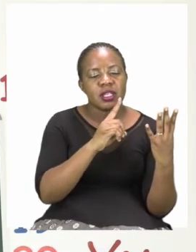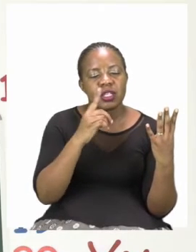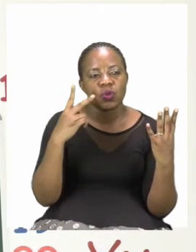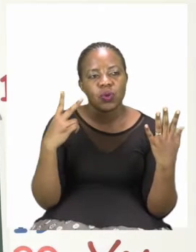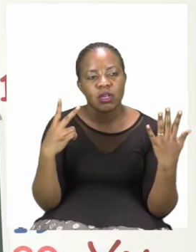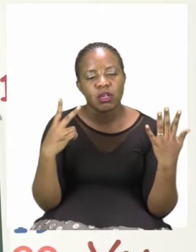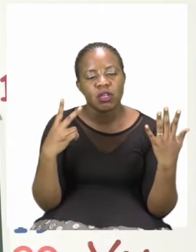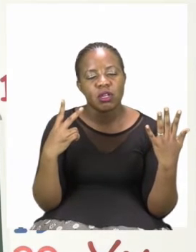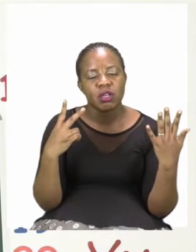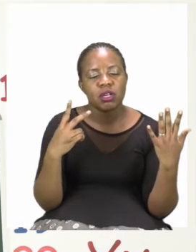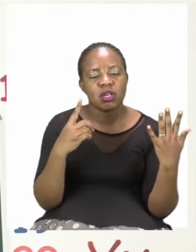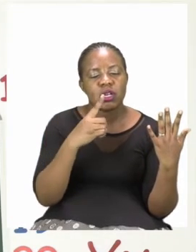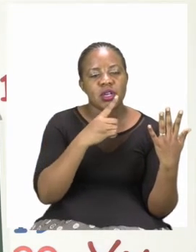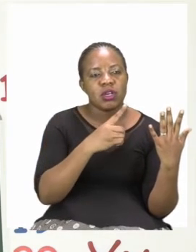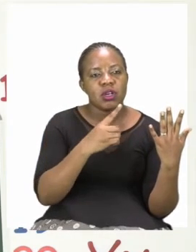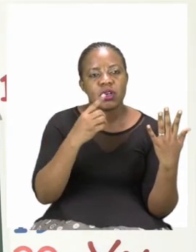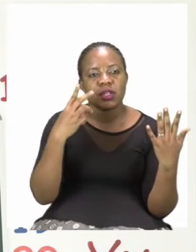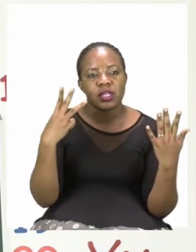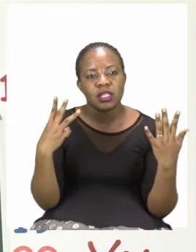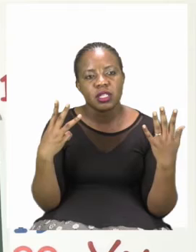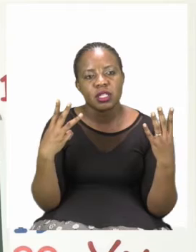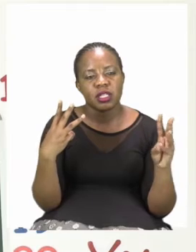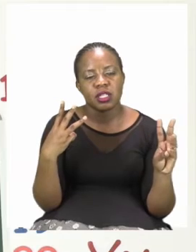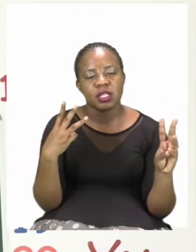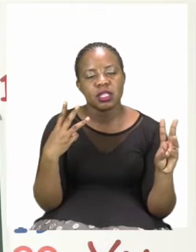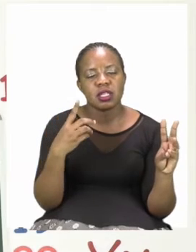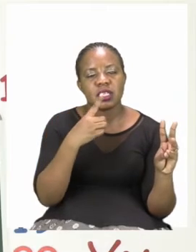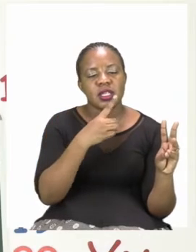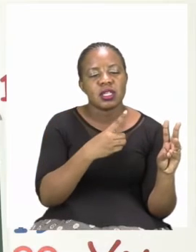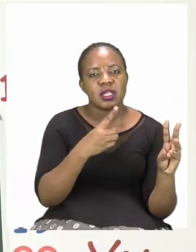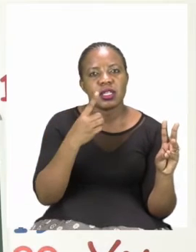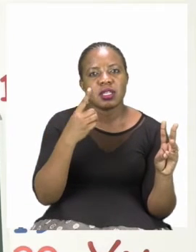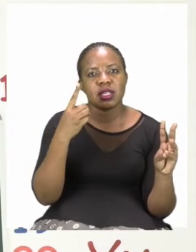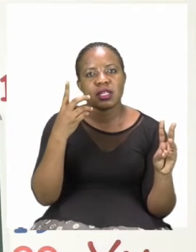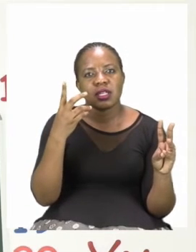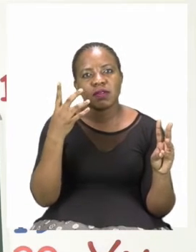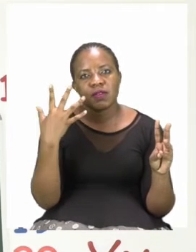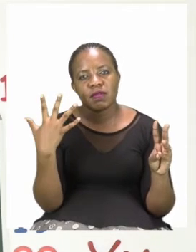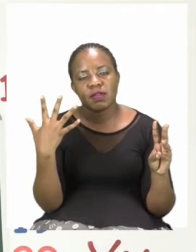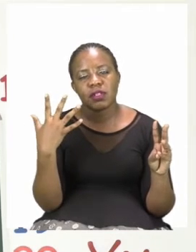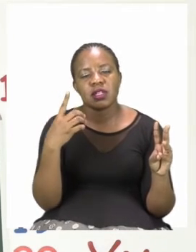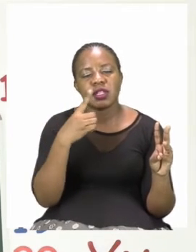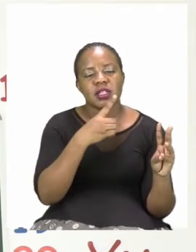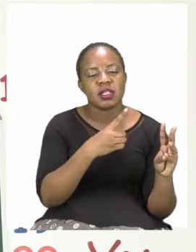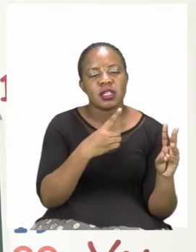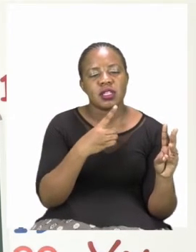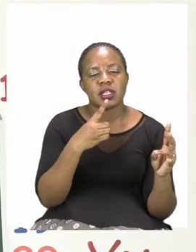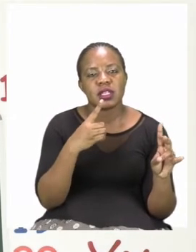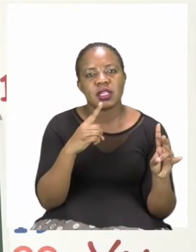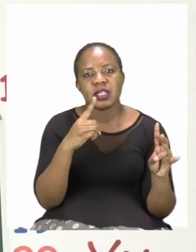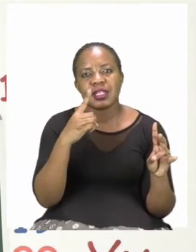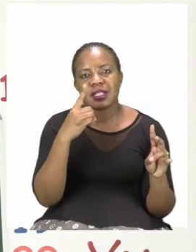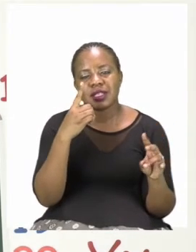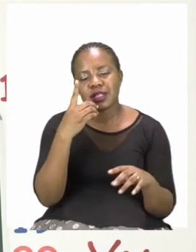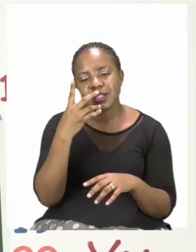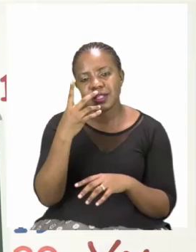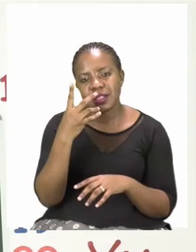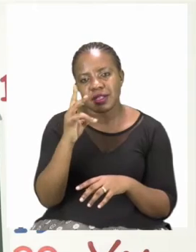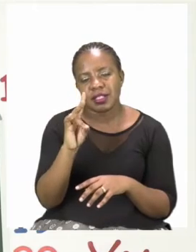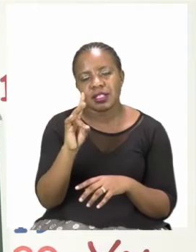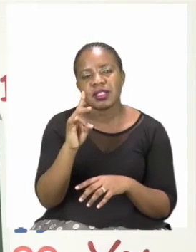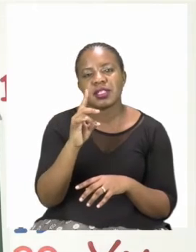Welcome to My Zone Online School. My name is Teacher Mutsa. Get your education